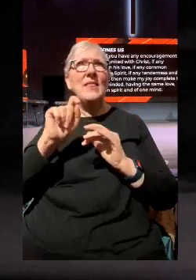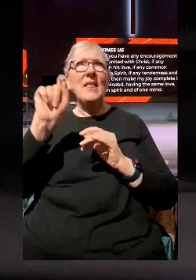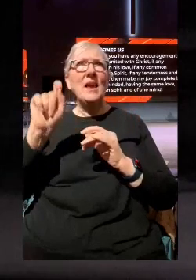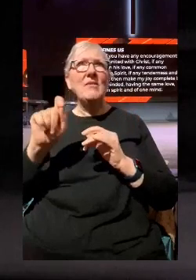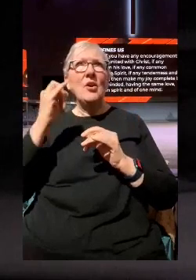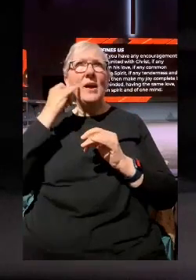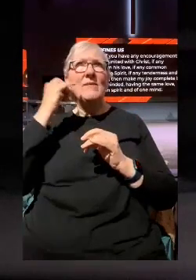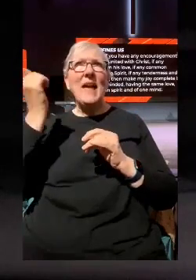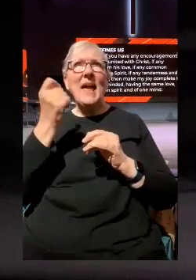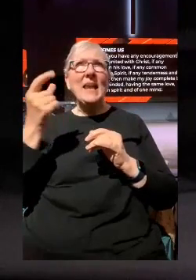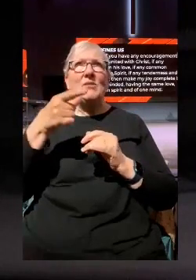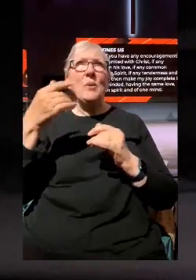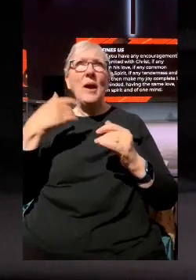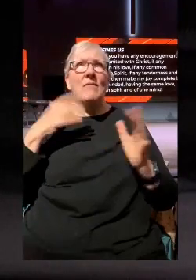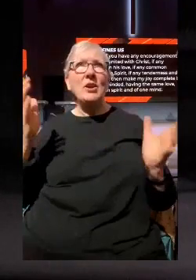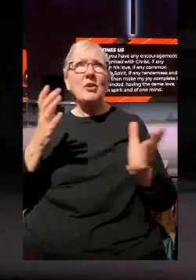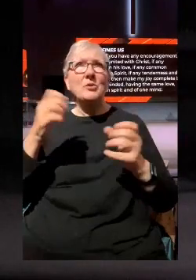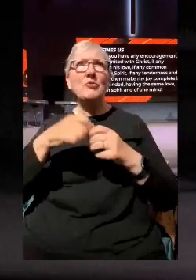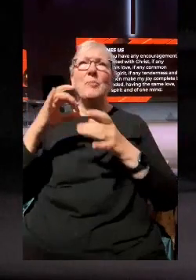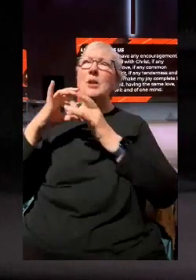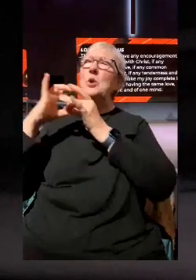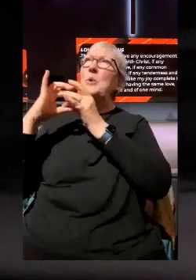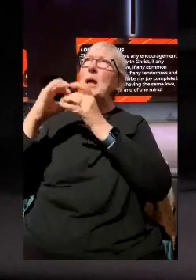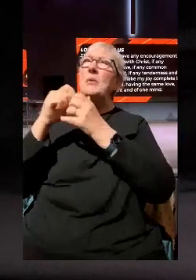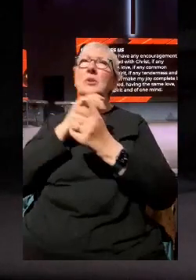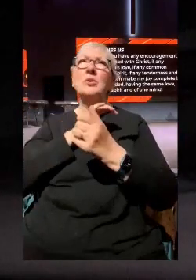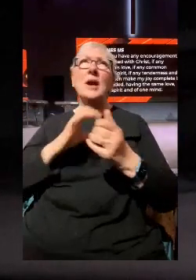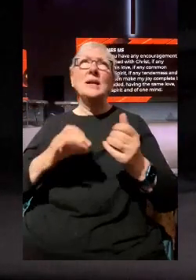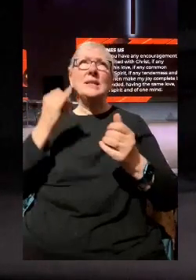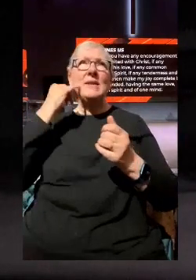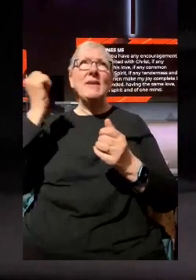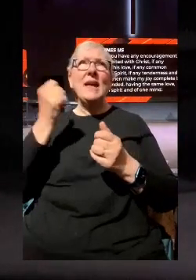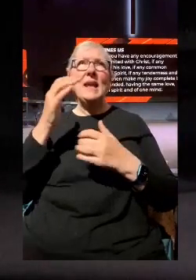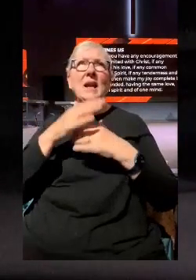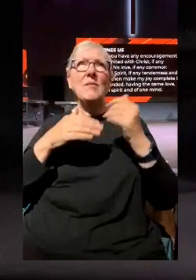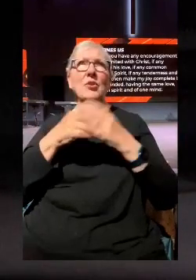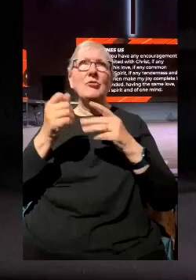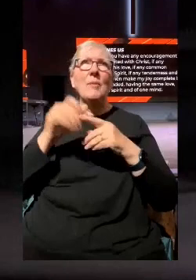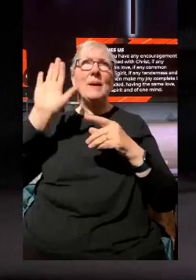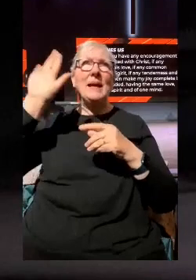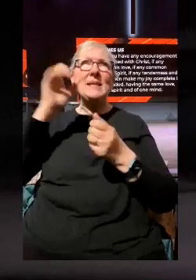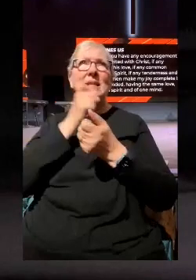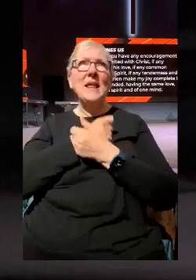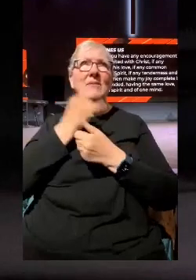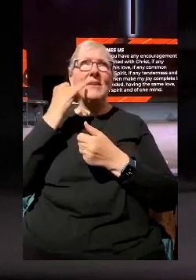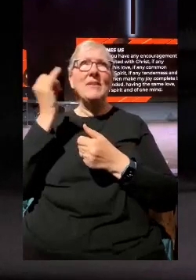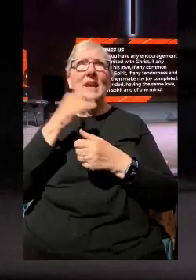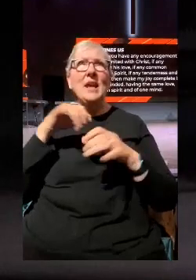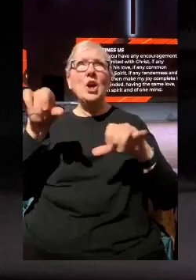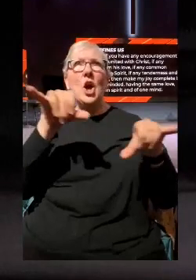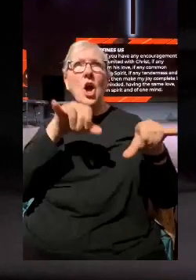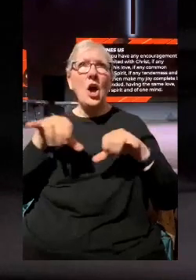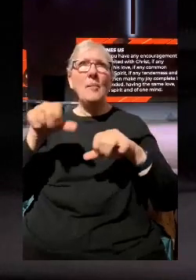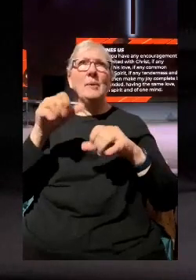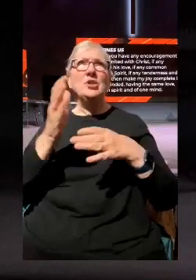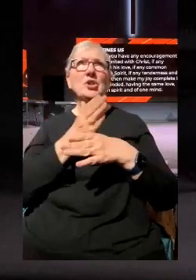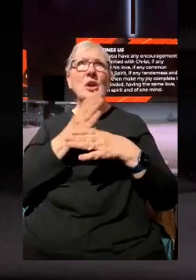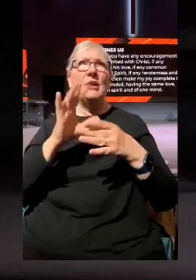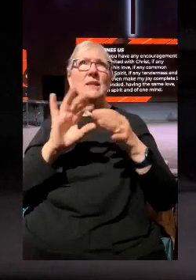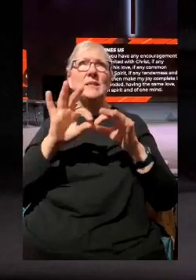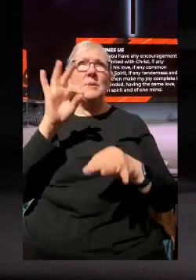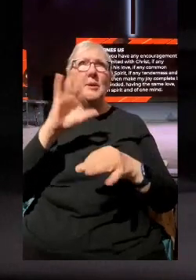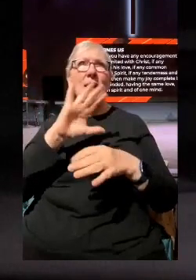being united with Christ, if any comfort from his love, if any common sharing in the Spirit, if any tenderness and